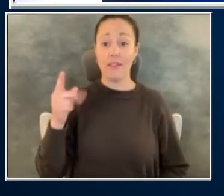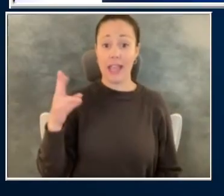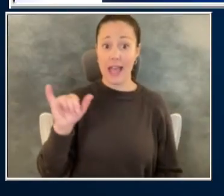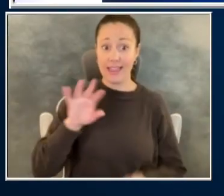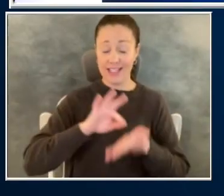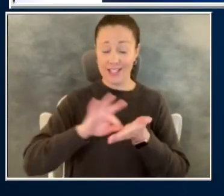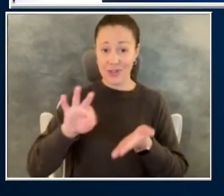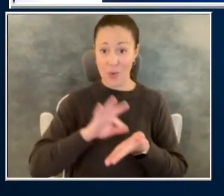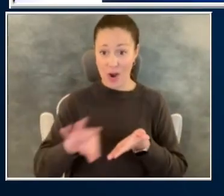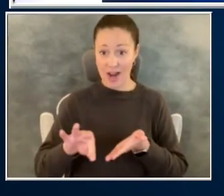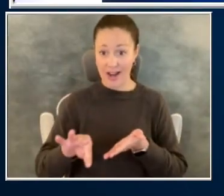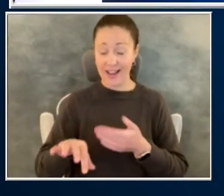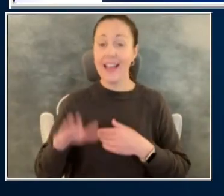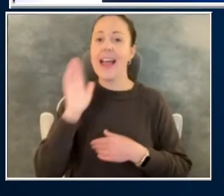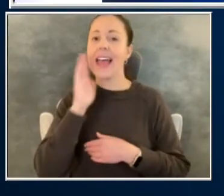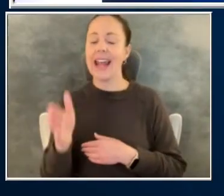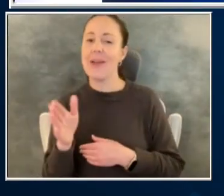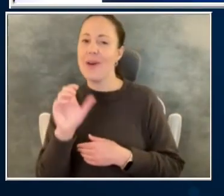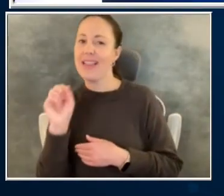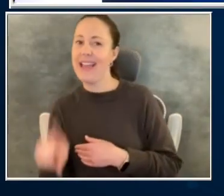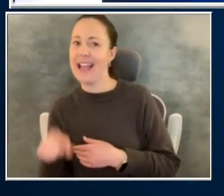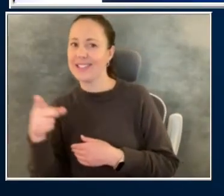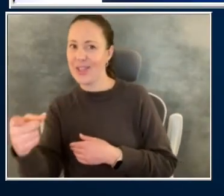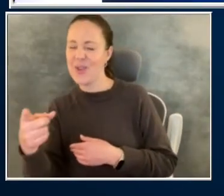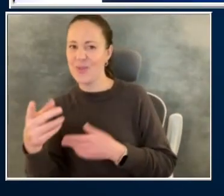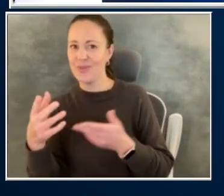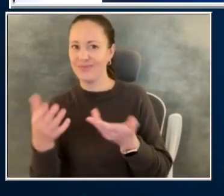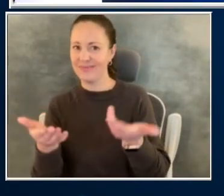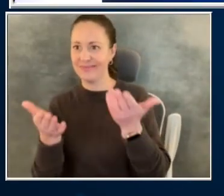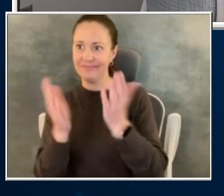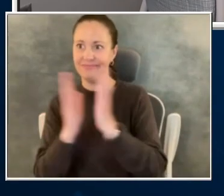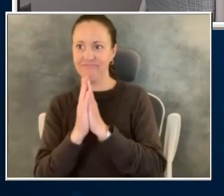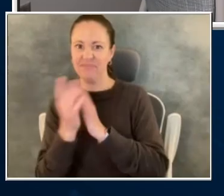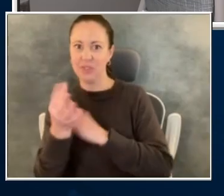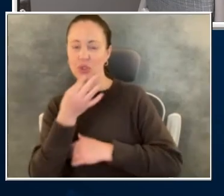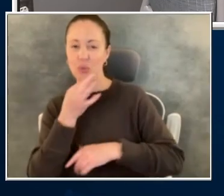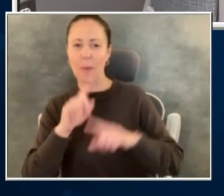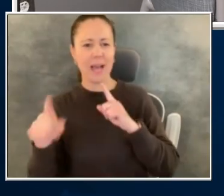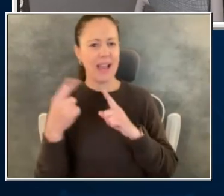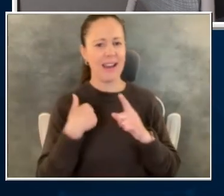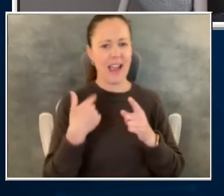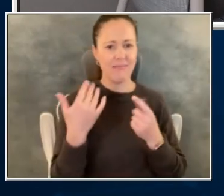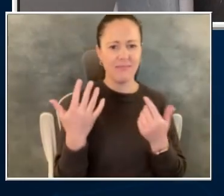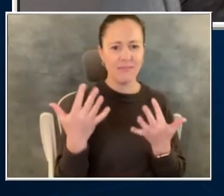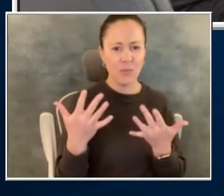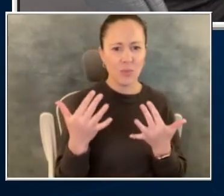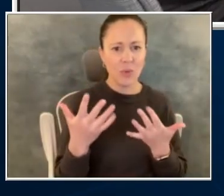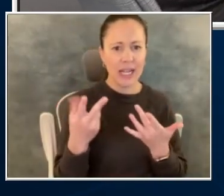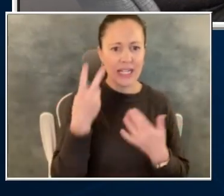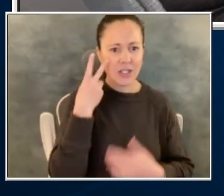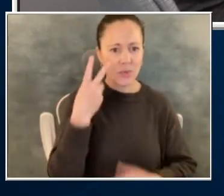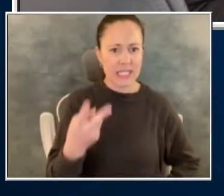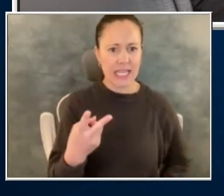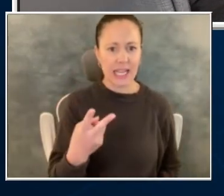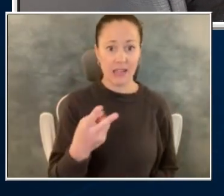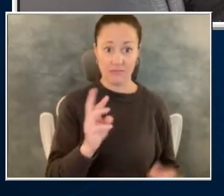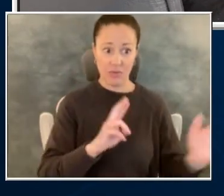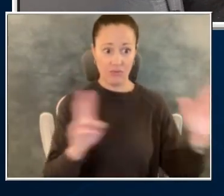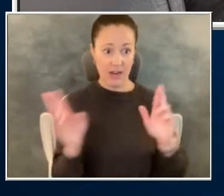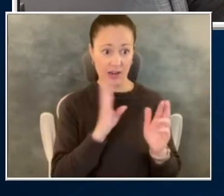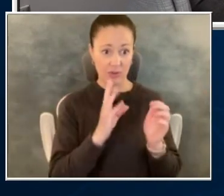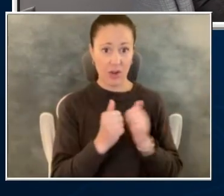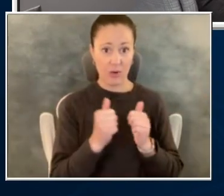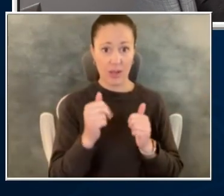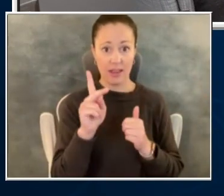questions for you as well. I'm waiting to look at this video monitor I have in the studio to see if we're ready to talk to Kay and Kathy about